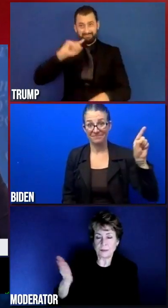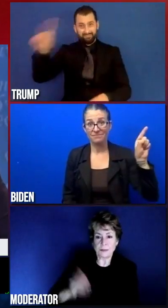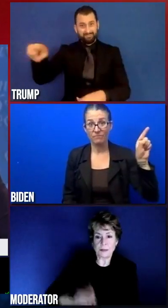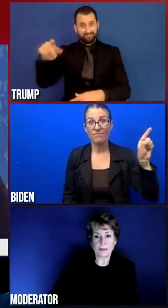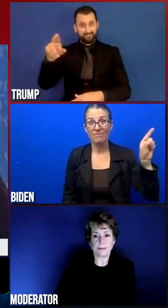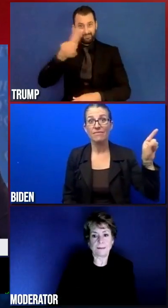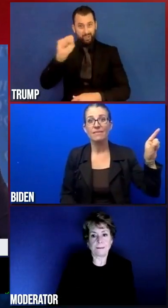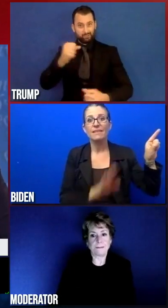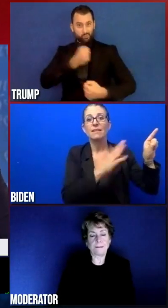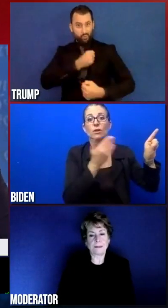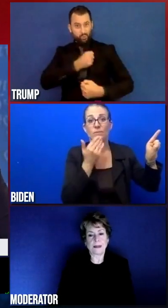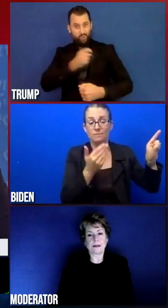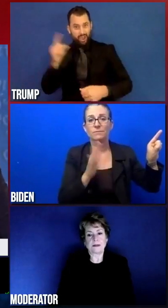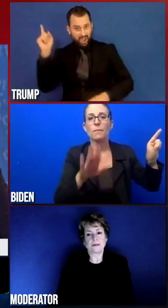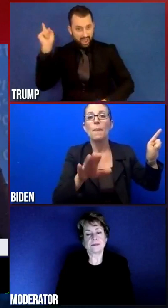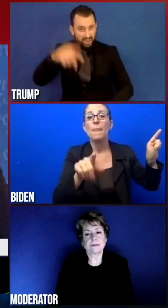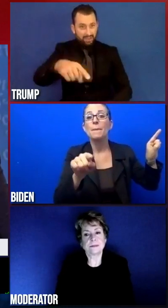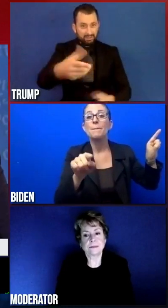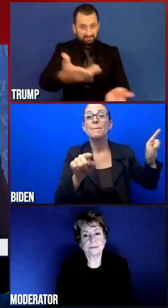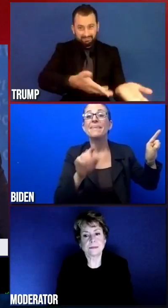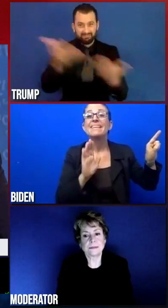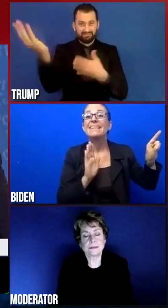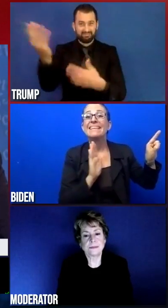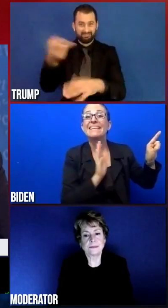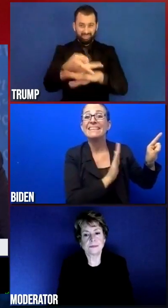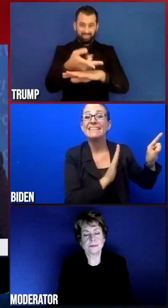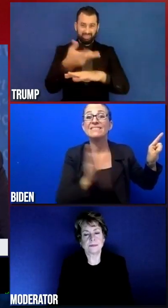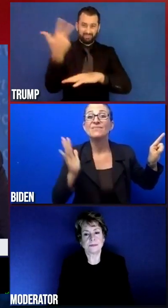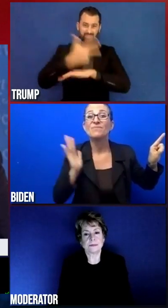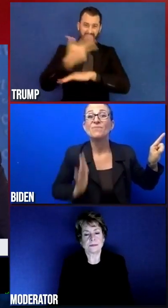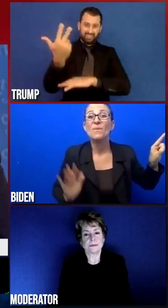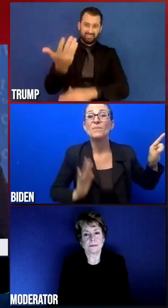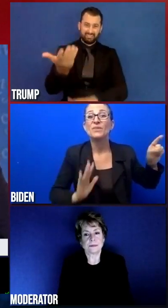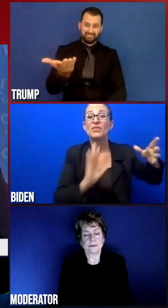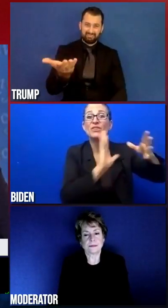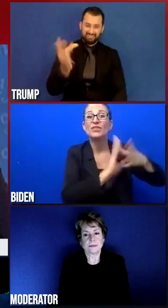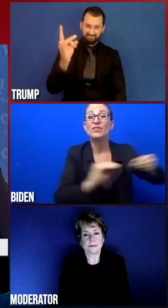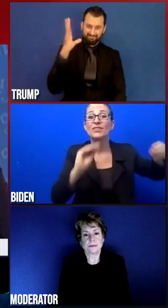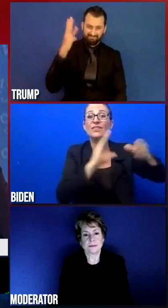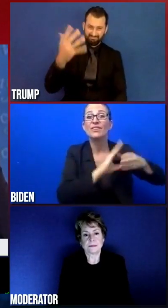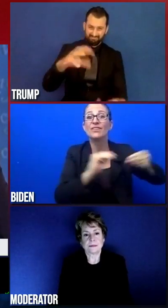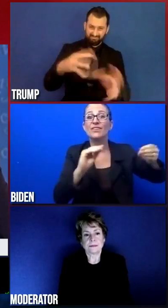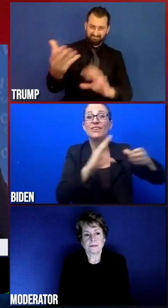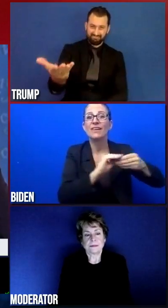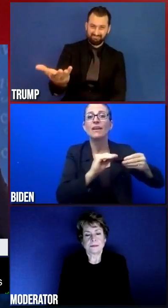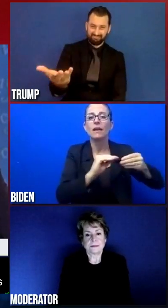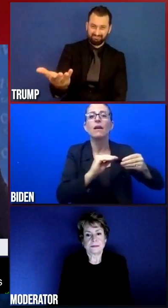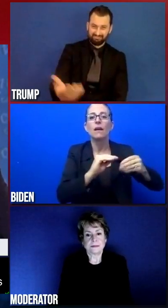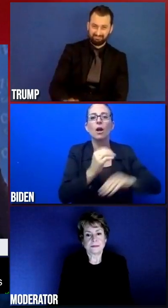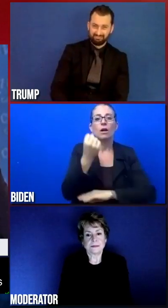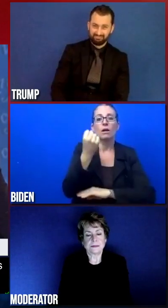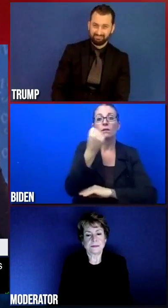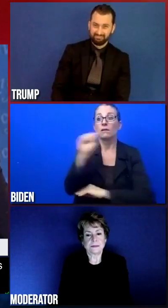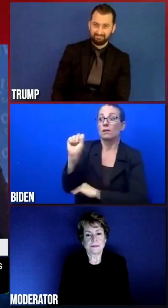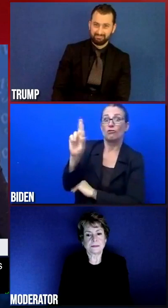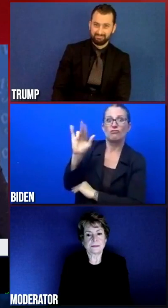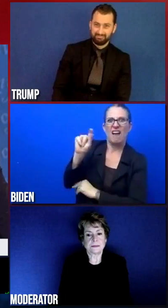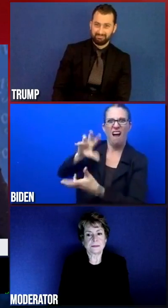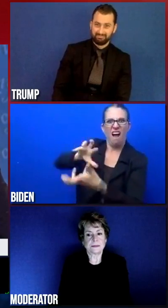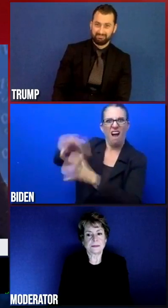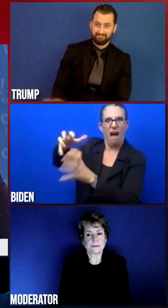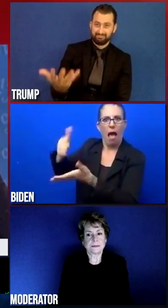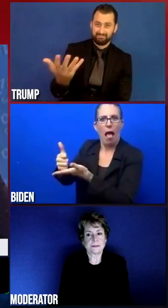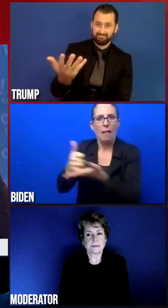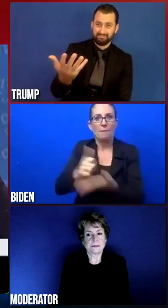know, riots and chaos and violence help his cause. That's what this is all about. I don't know who said that. I do. Who?